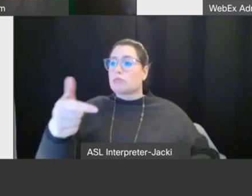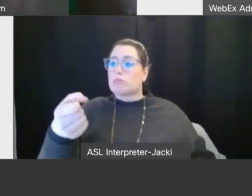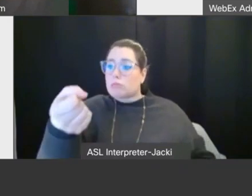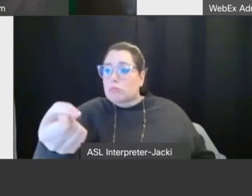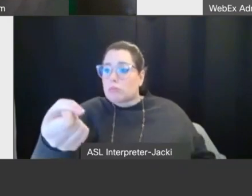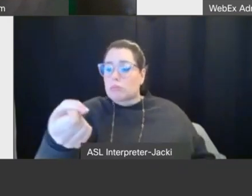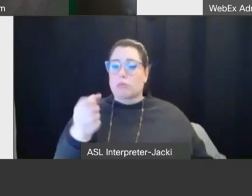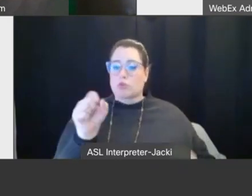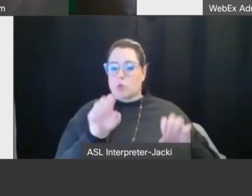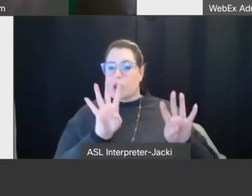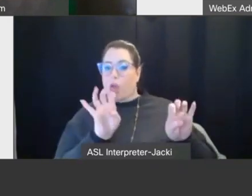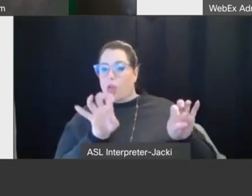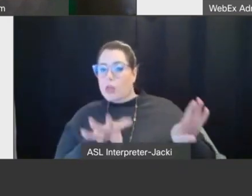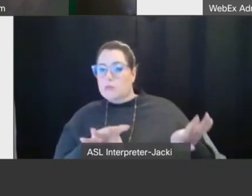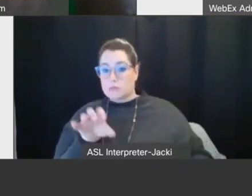ask your question.